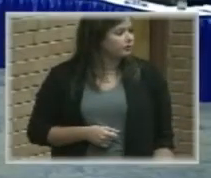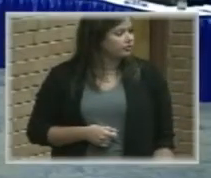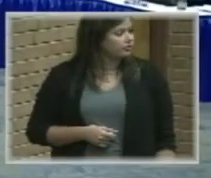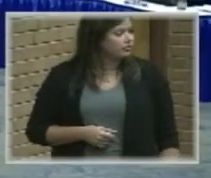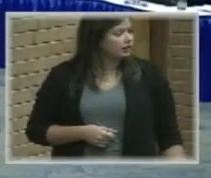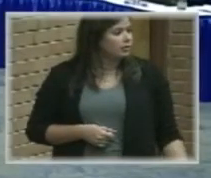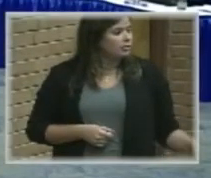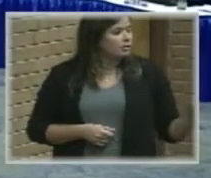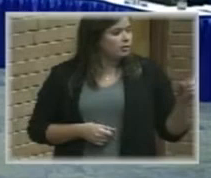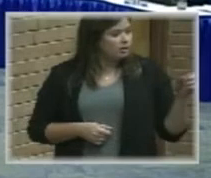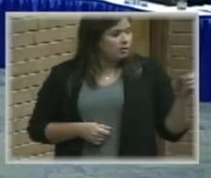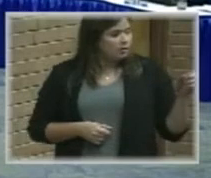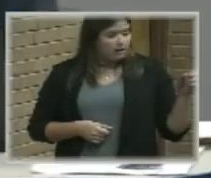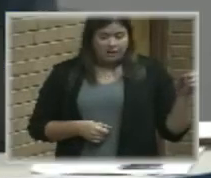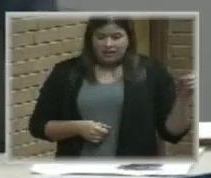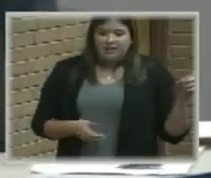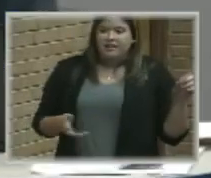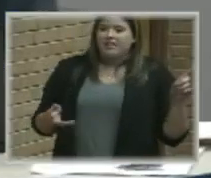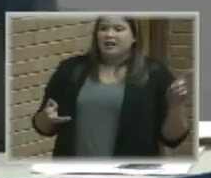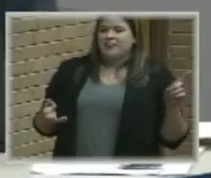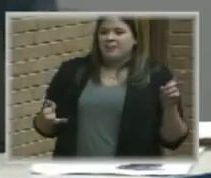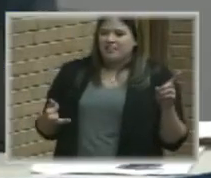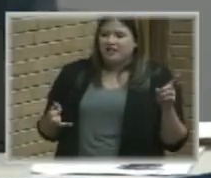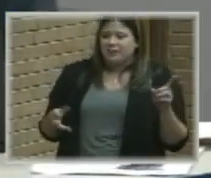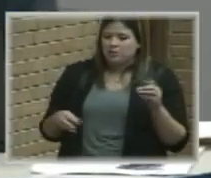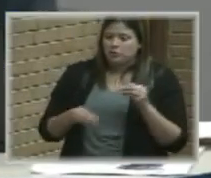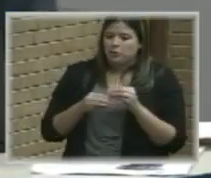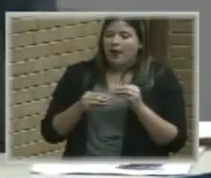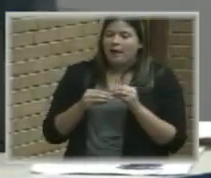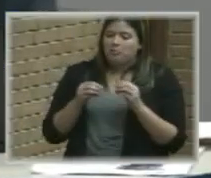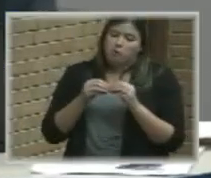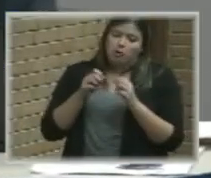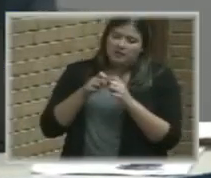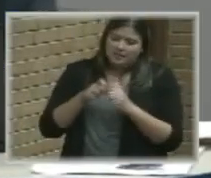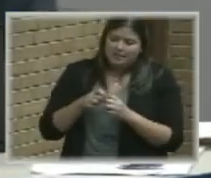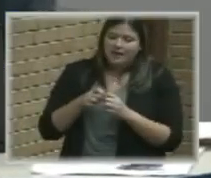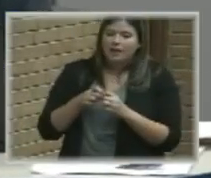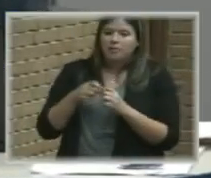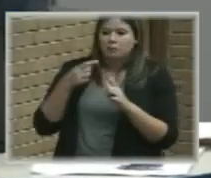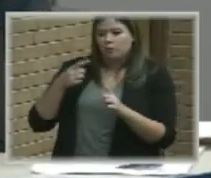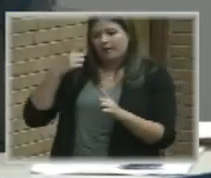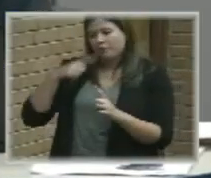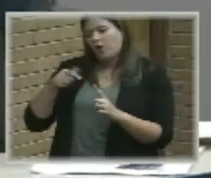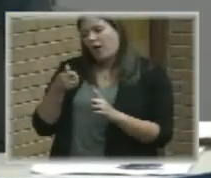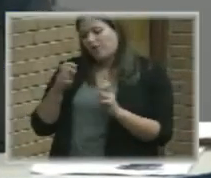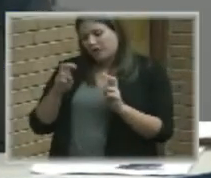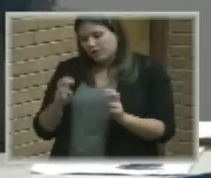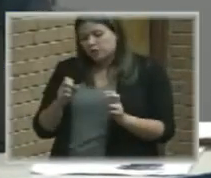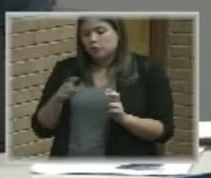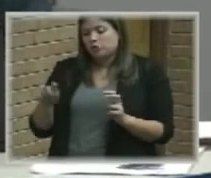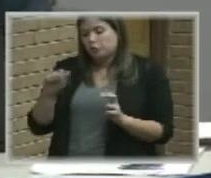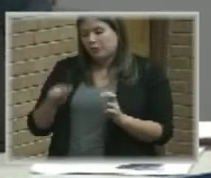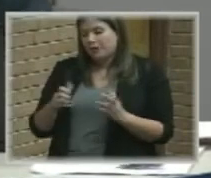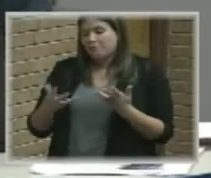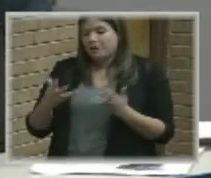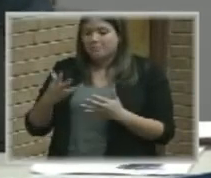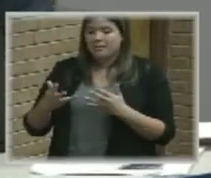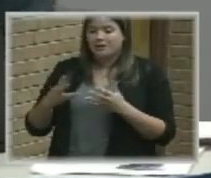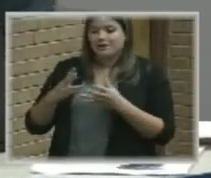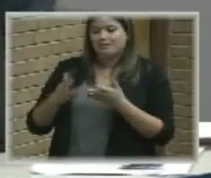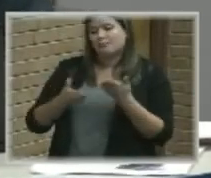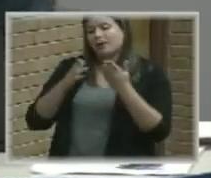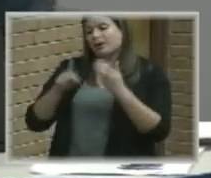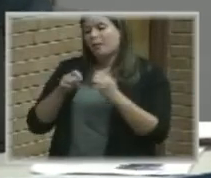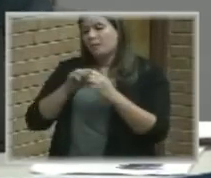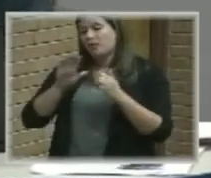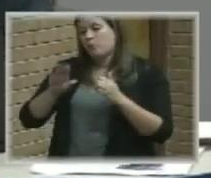To put a slightly finer point on a couple issues, just so that you can perhaps touch on them at your meeting,